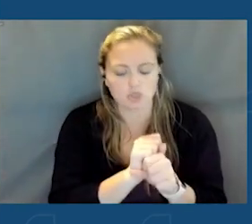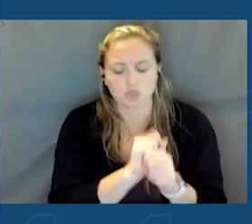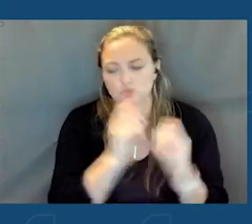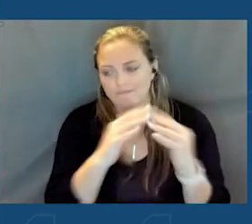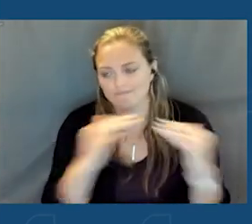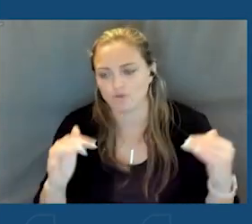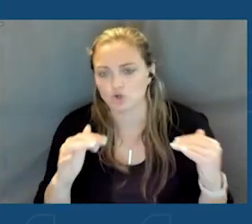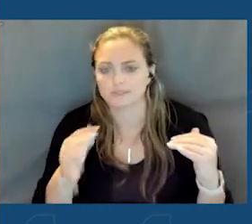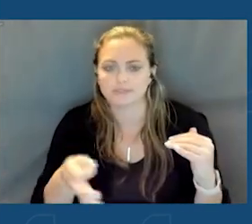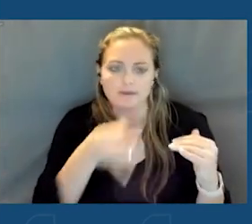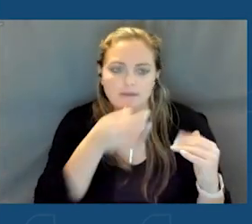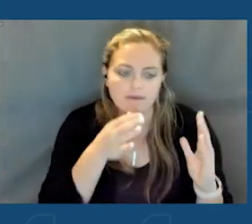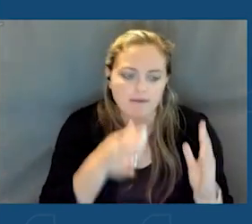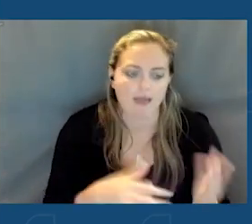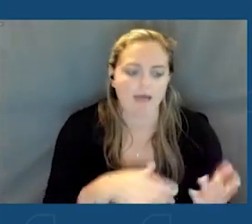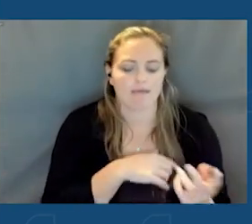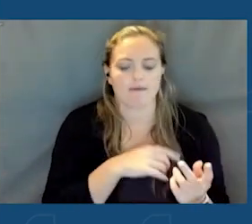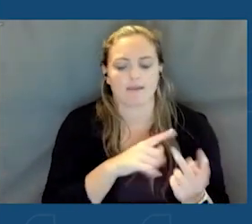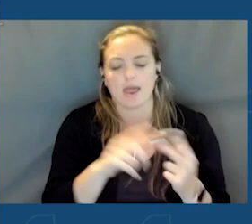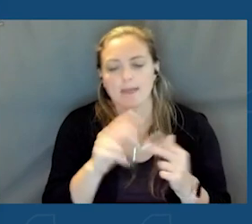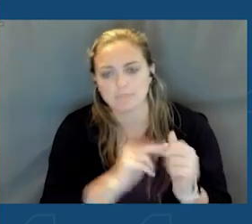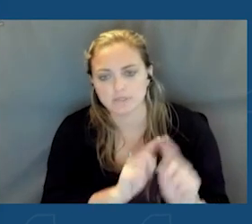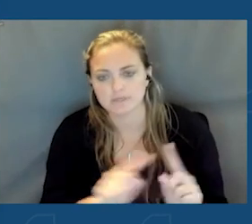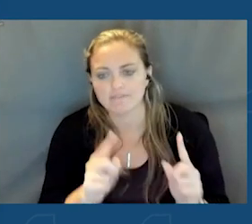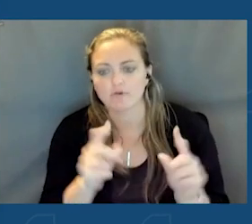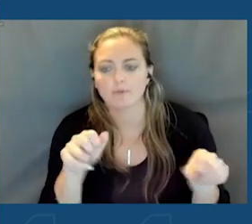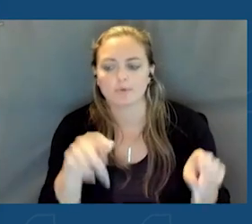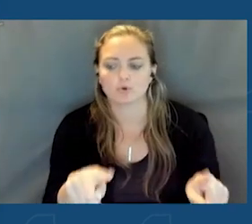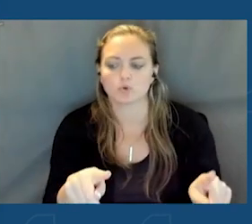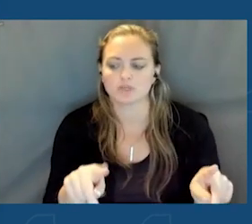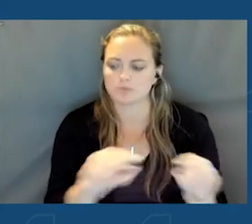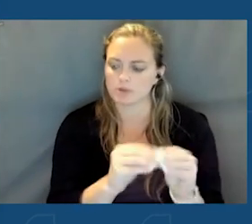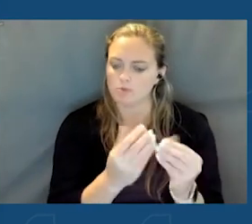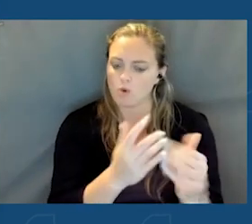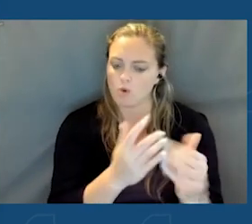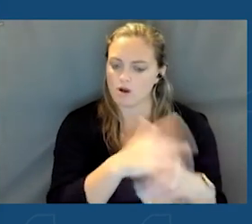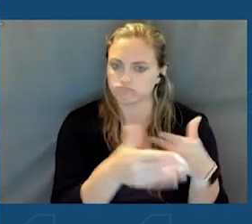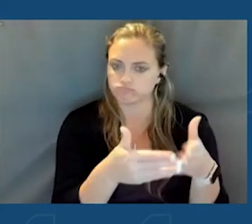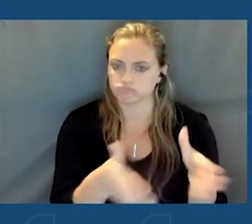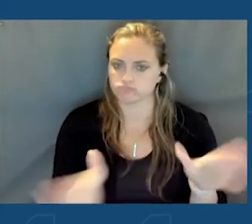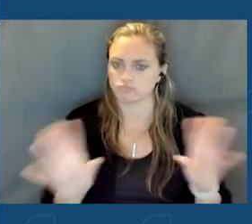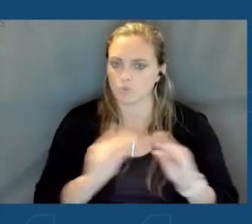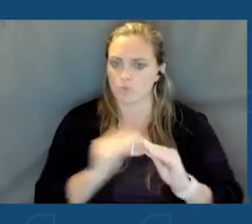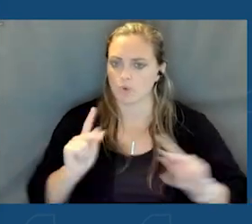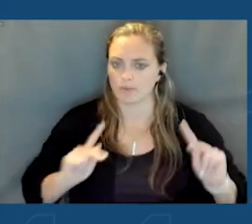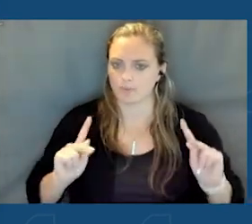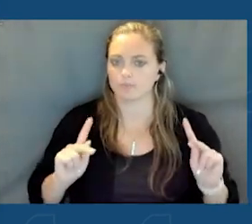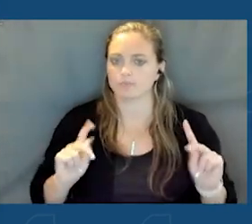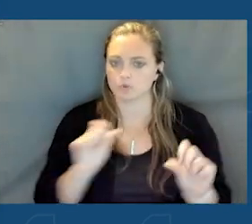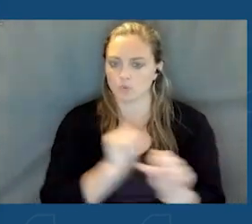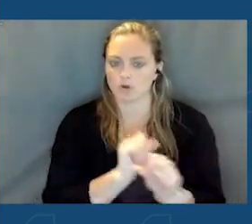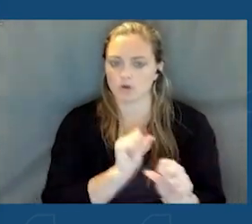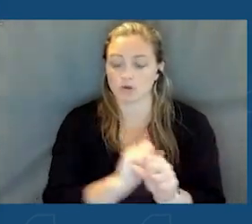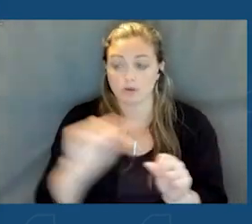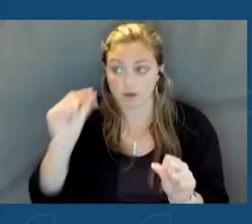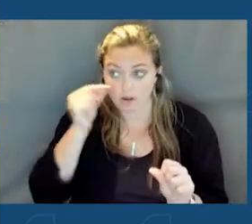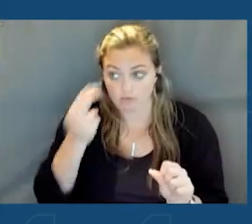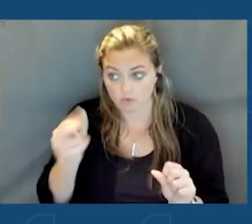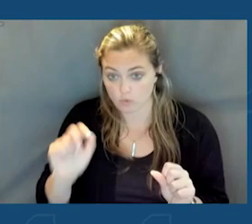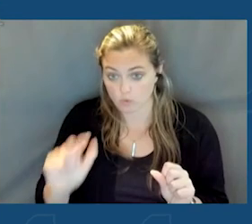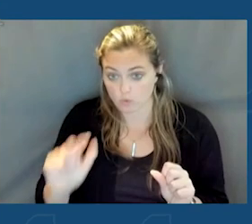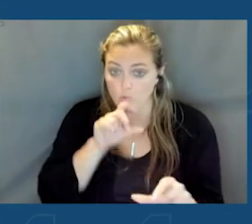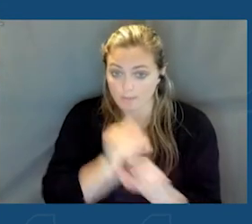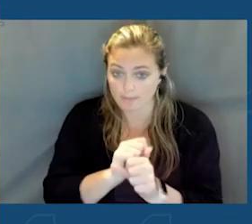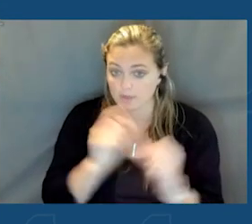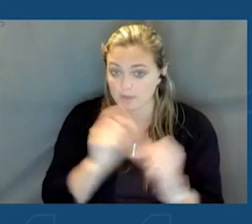and building opportunities, opening the playing field to many more people. Governor Hochul, your commitment to